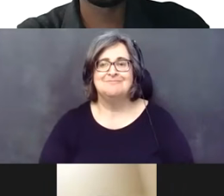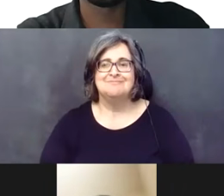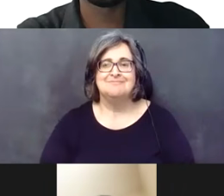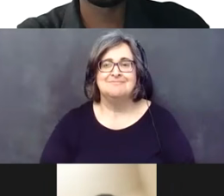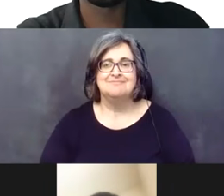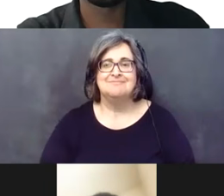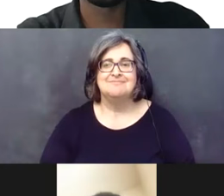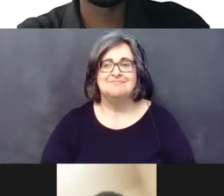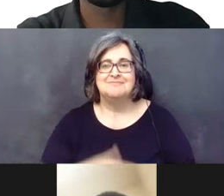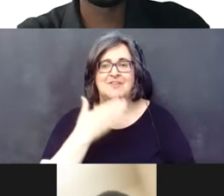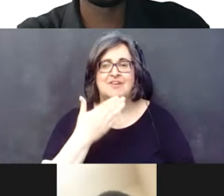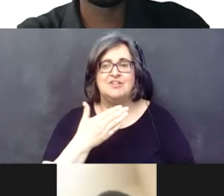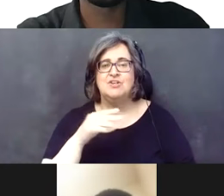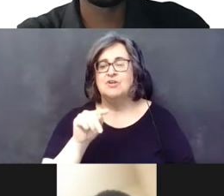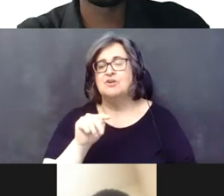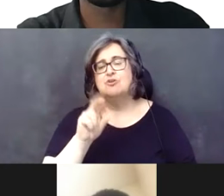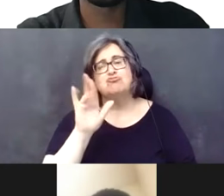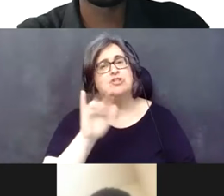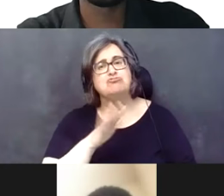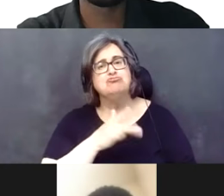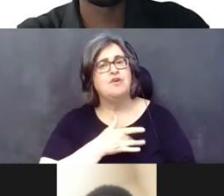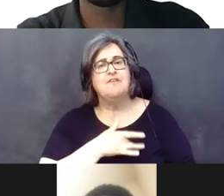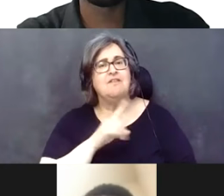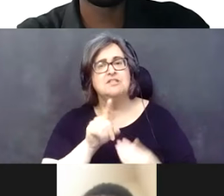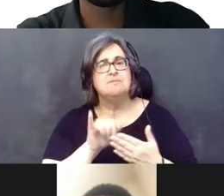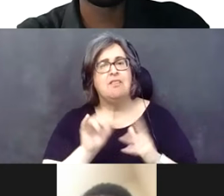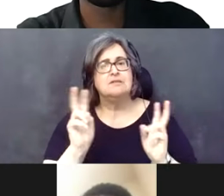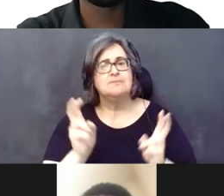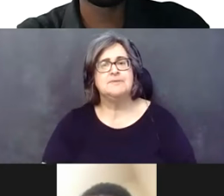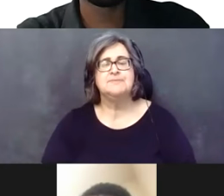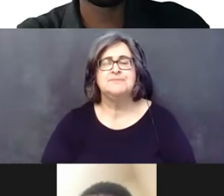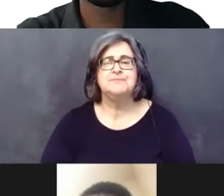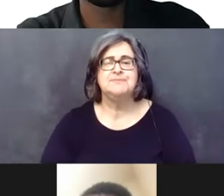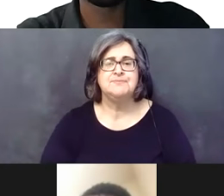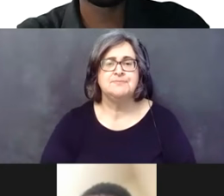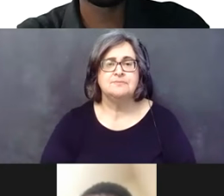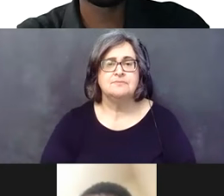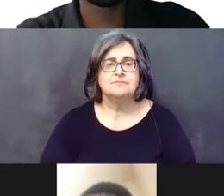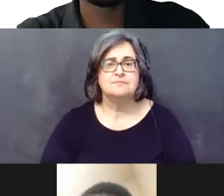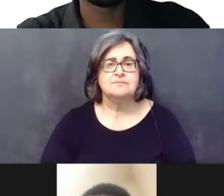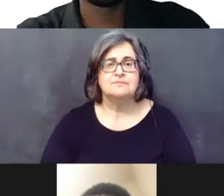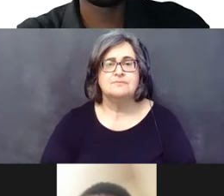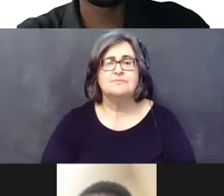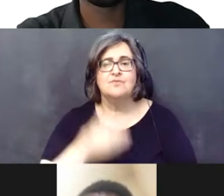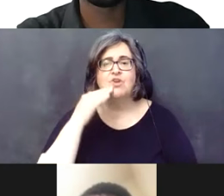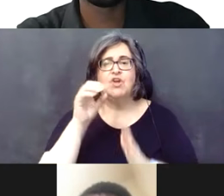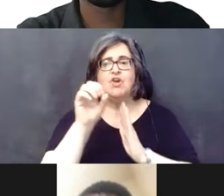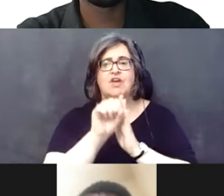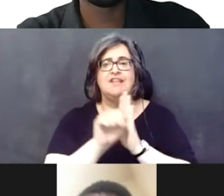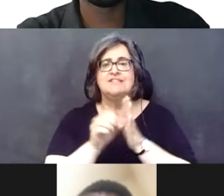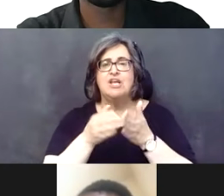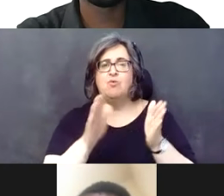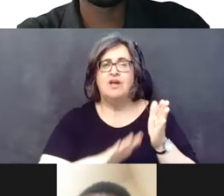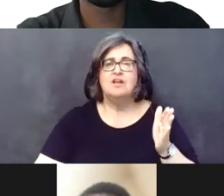Thanks, Eddie. And Tracy, what are your thoughts on this? Well, I know our statewide